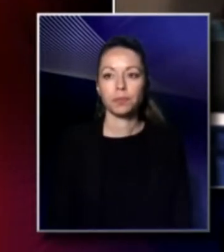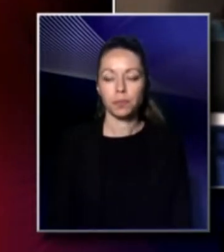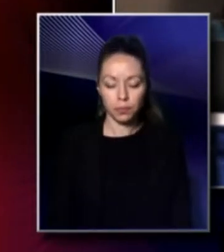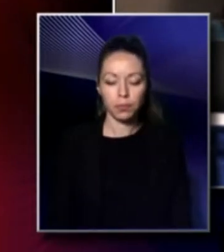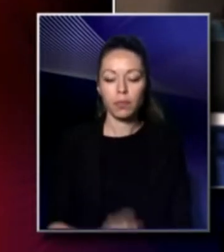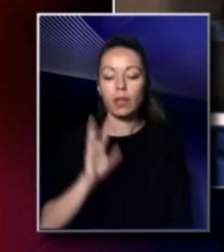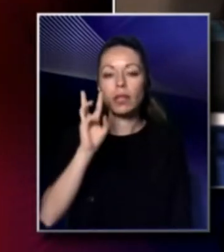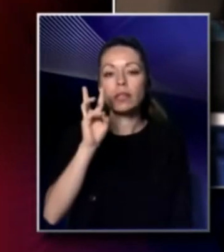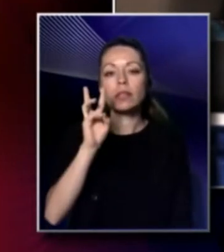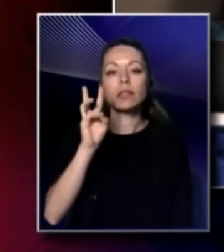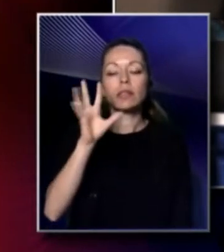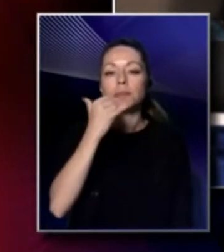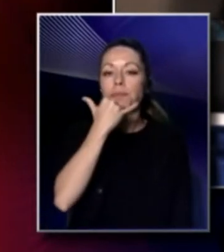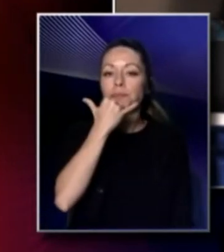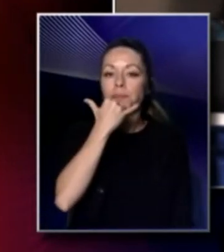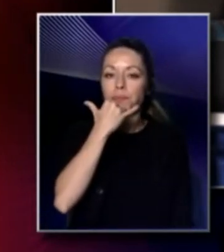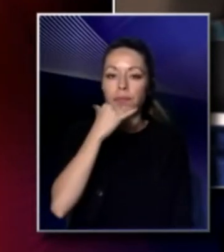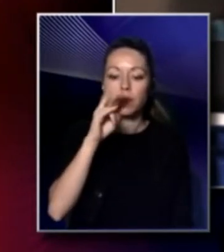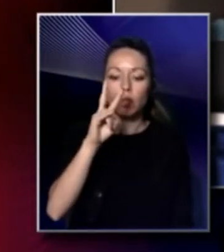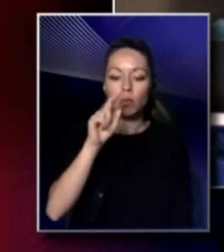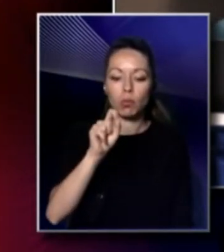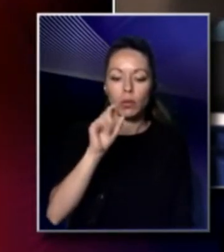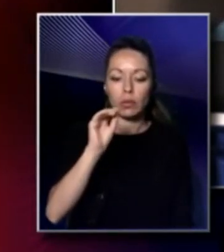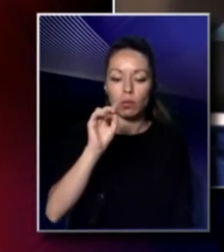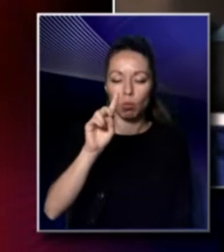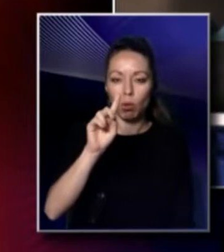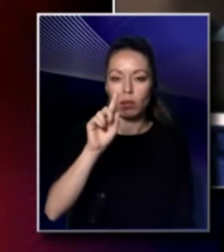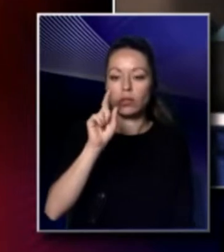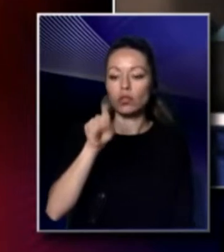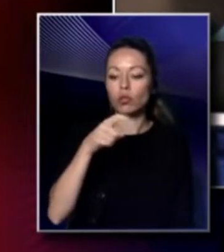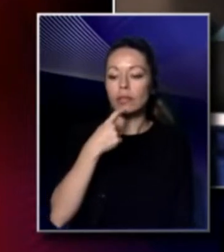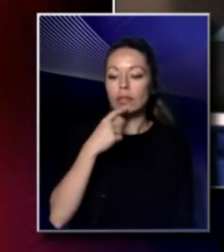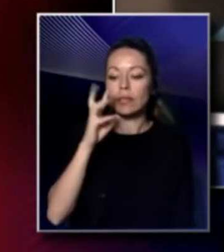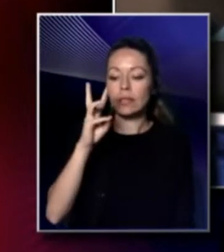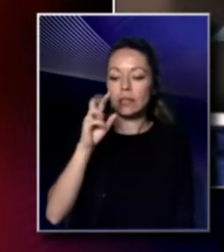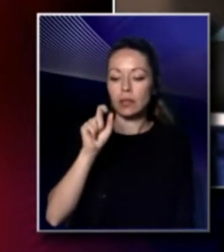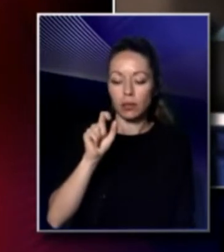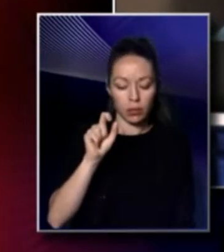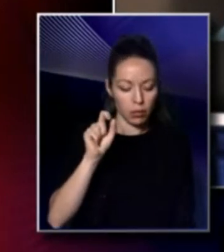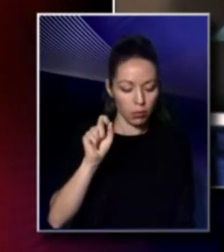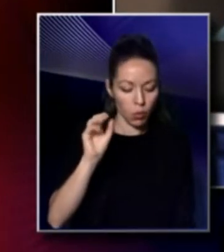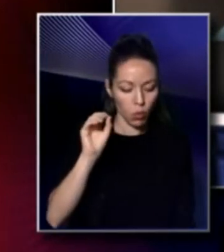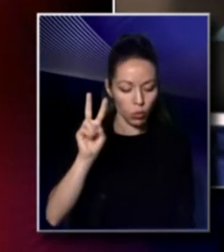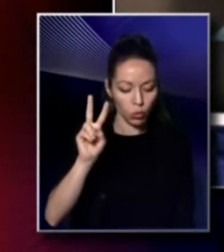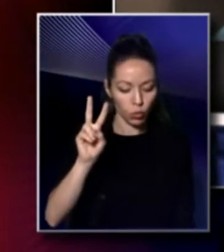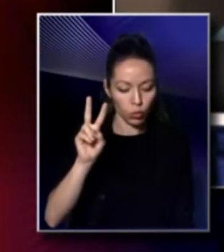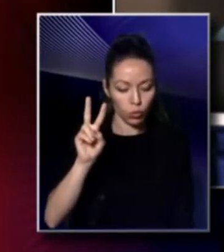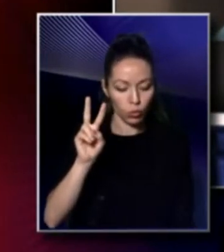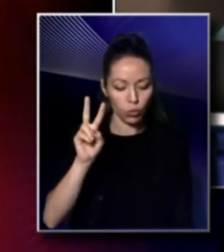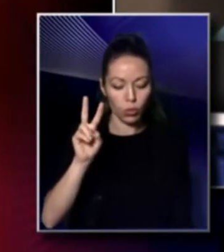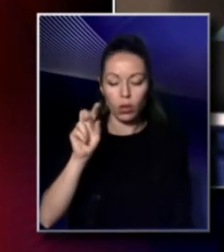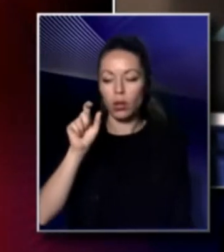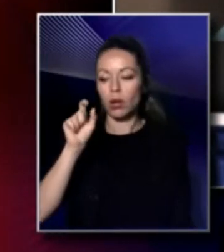Yes, there's an error in 2.01. It should say 6.02 and 6.03, not 6.04.